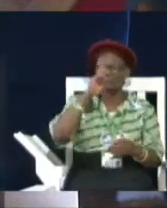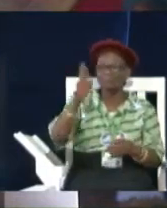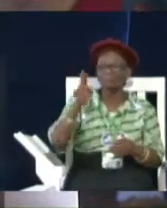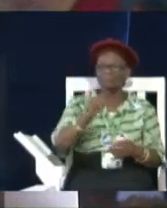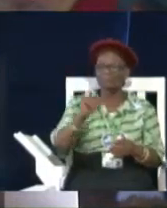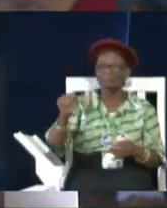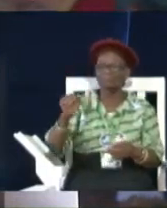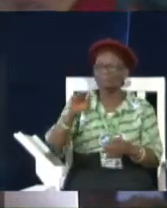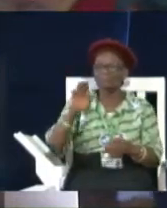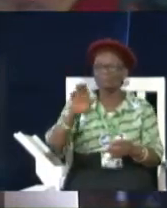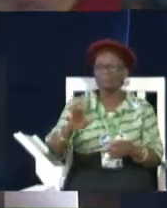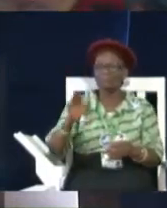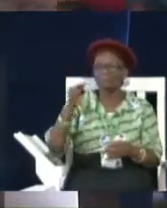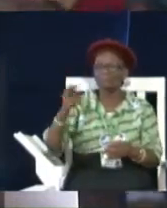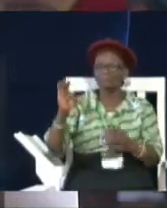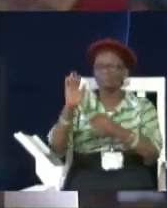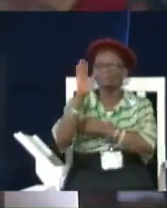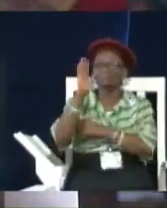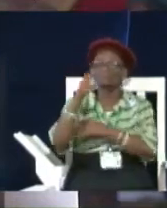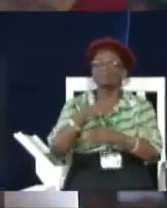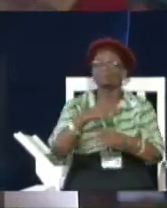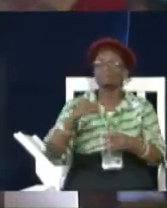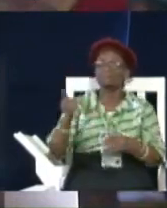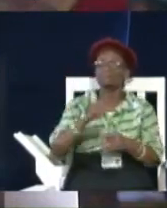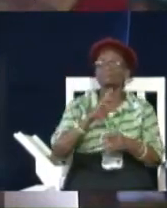still enjoying sin,